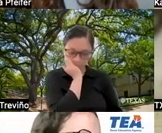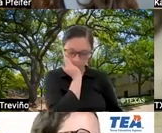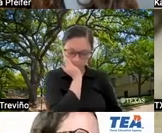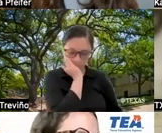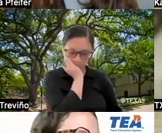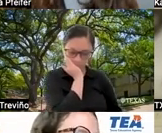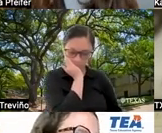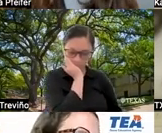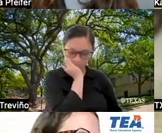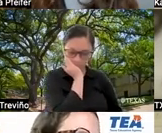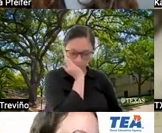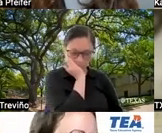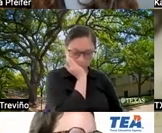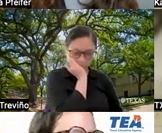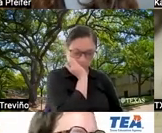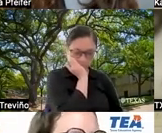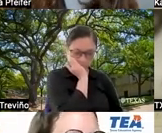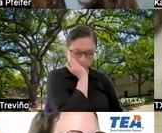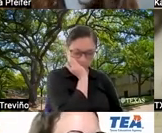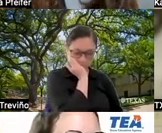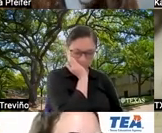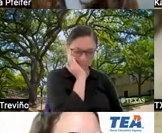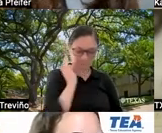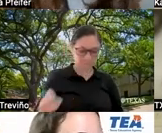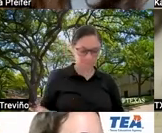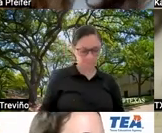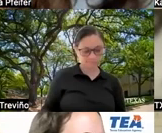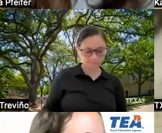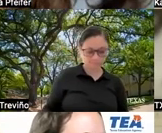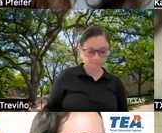There he is, present. Thank you, I'm here. April Crawford.